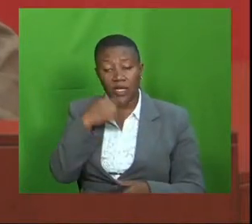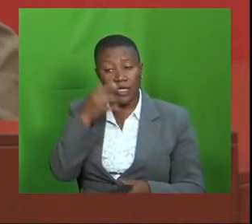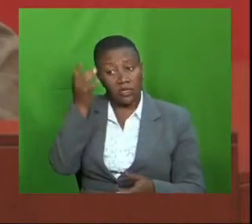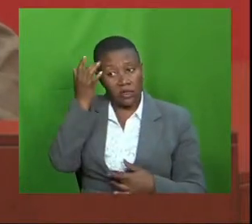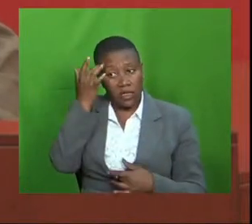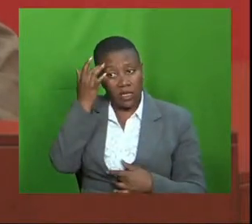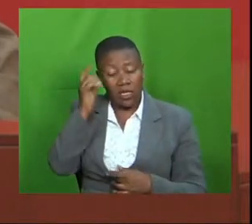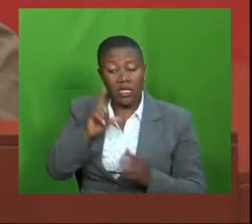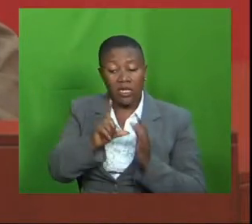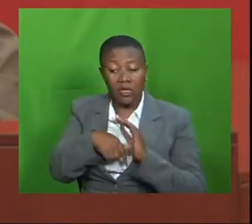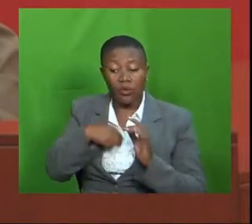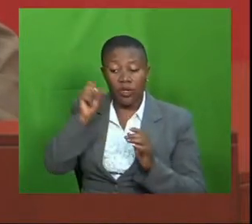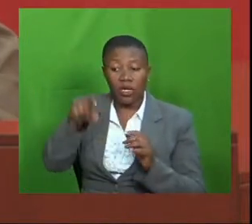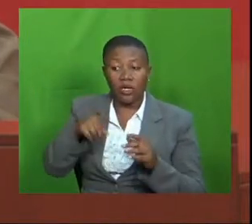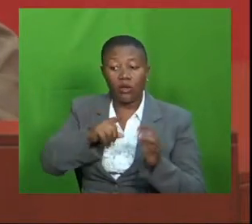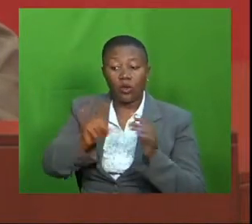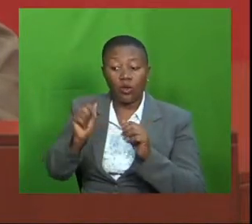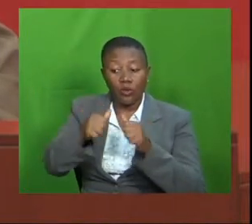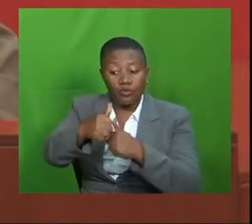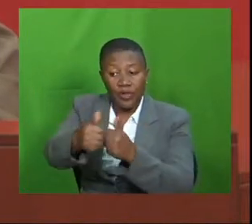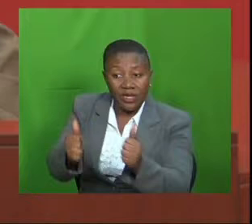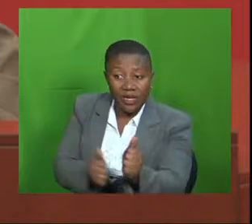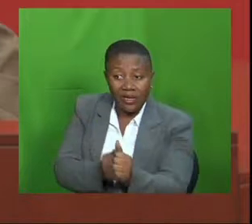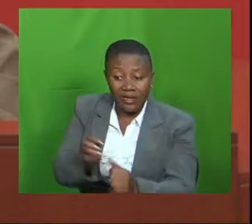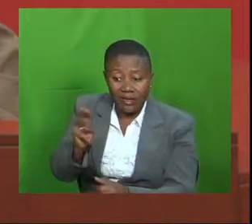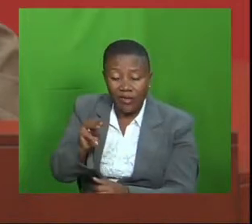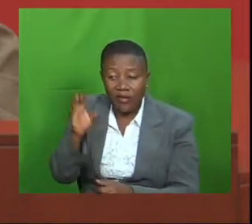to report to the House.